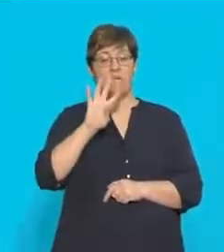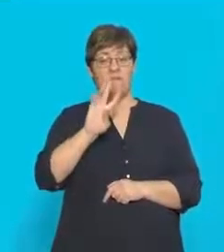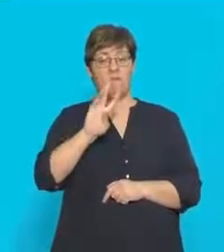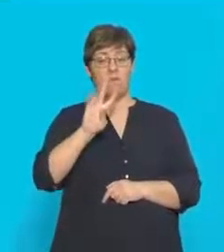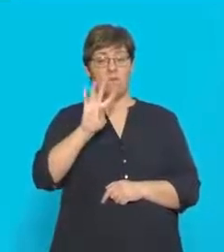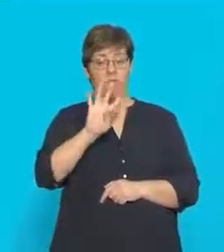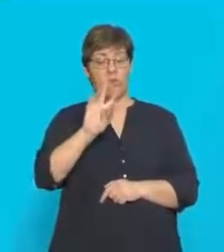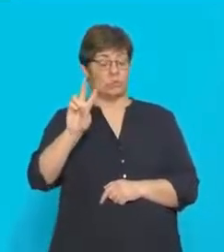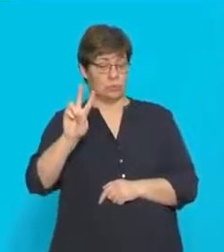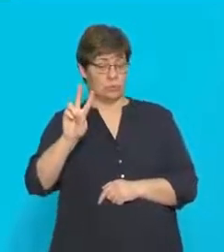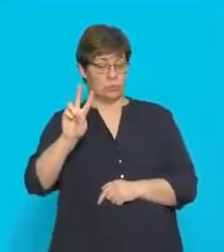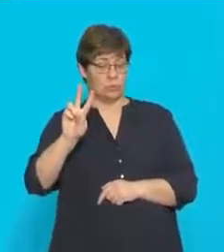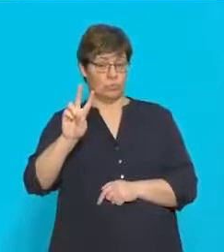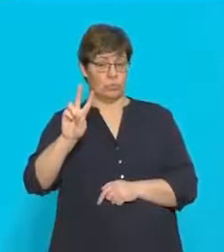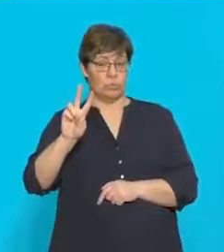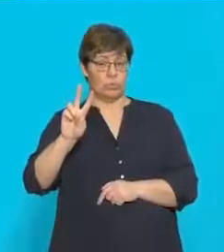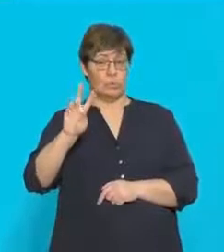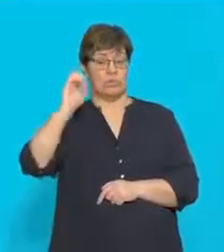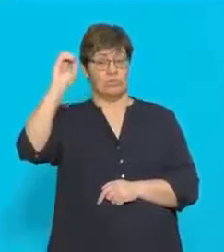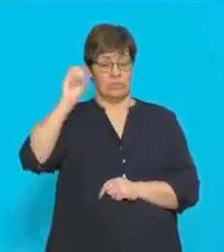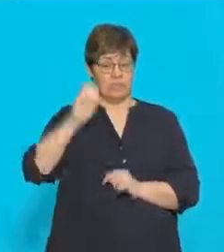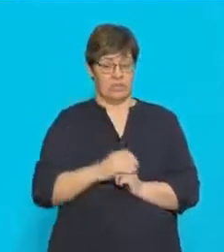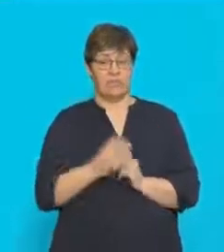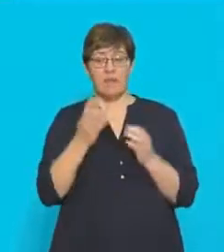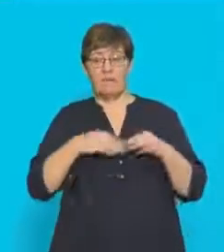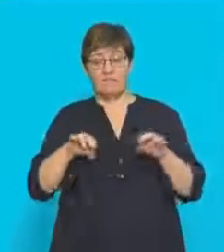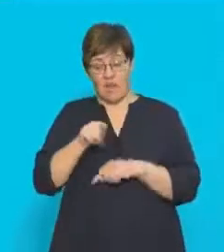25,42 degrees. And that's the value of